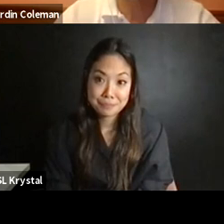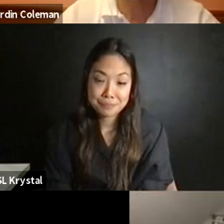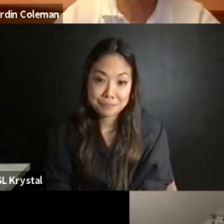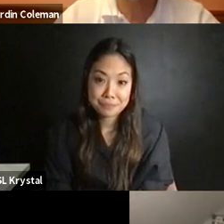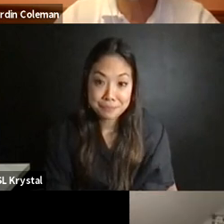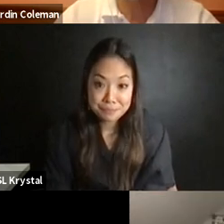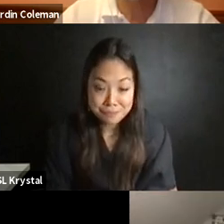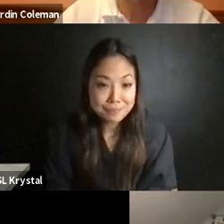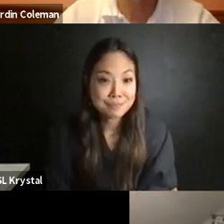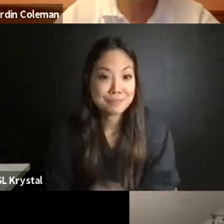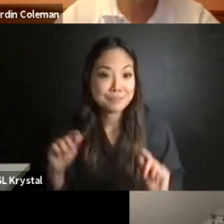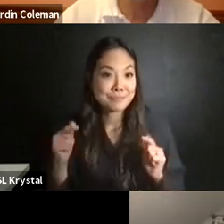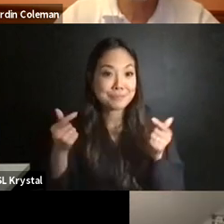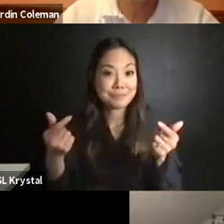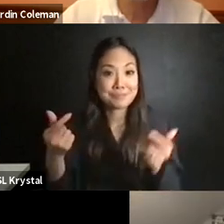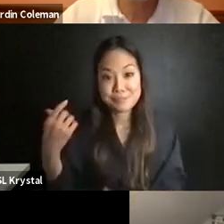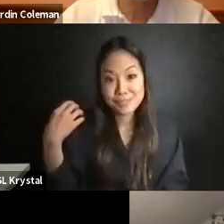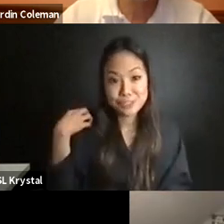with that we'll turn it back over to madam chair um